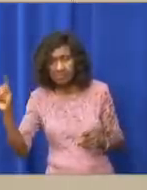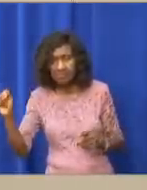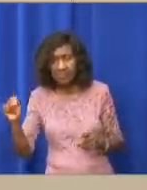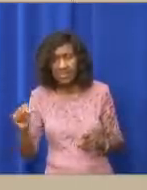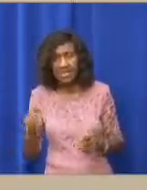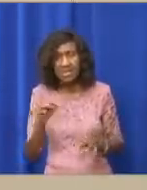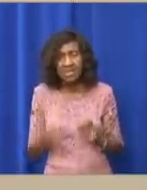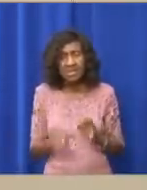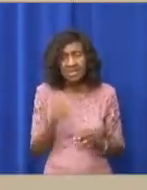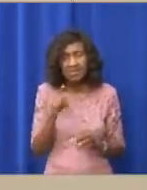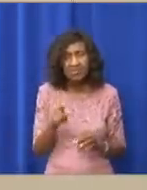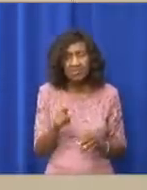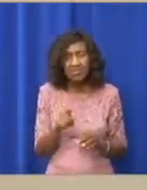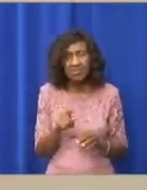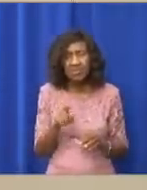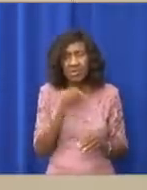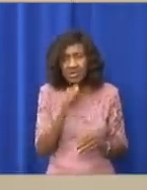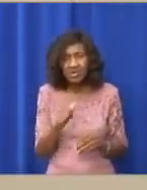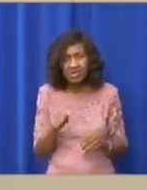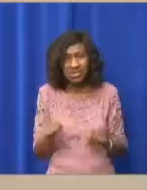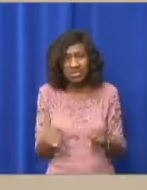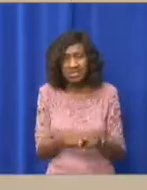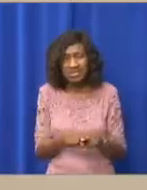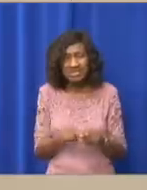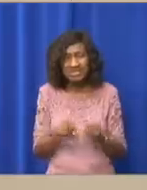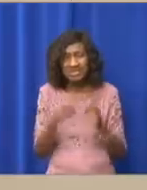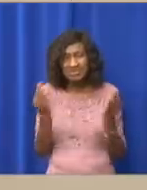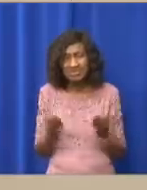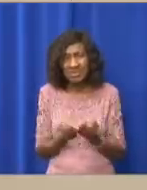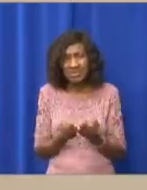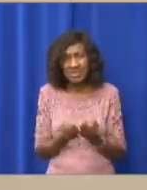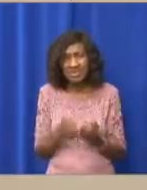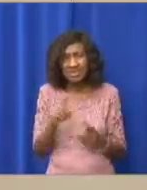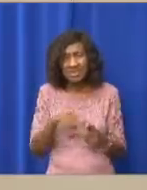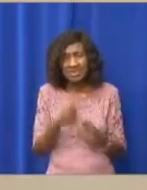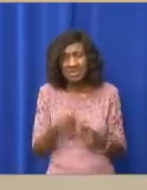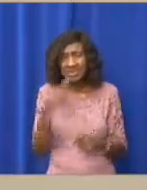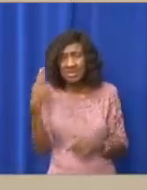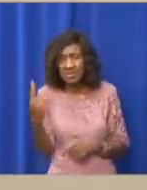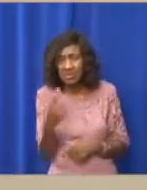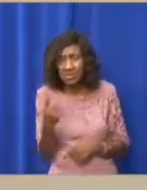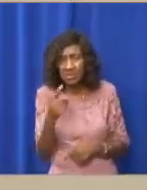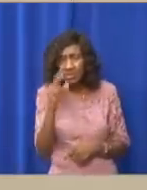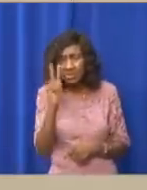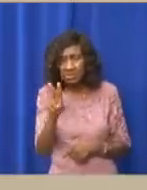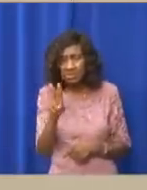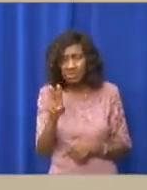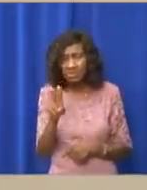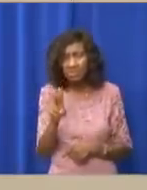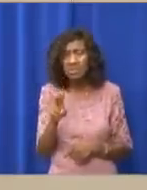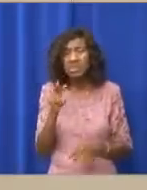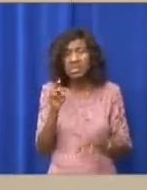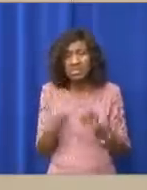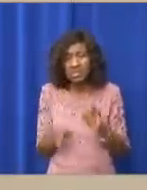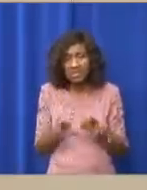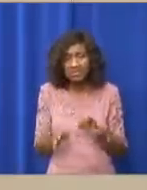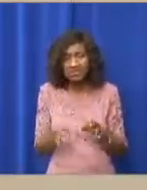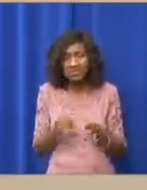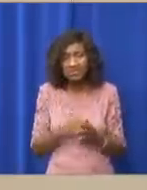congregation in the pool or on the tennis court is limited to 2 persons. But if it's a family or if